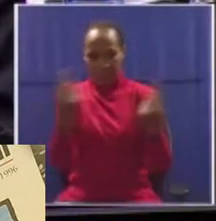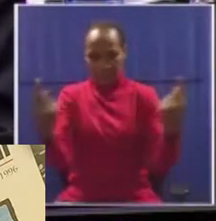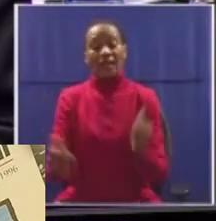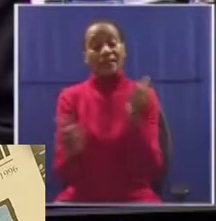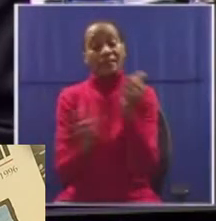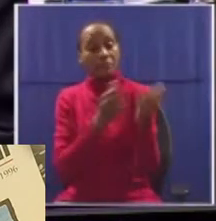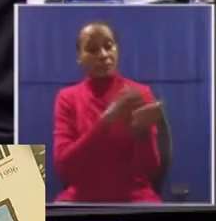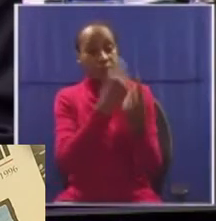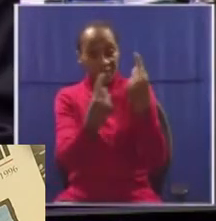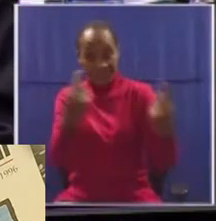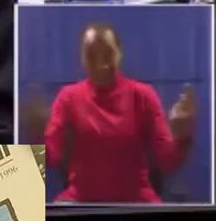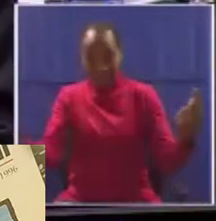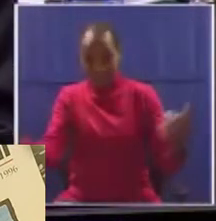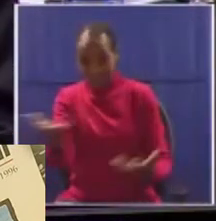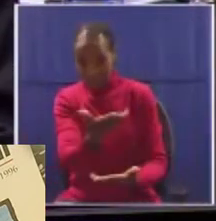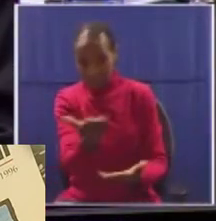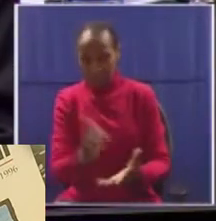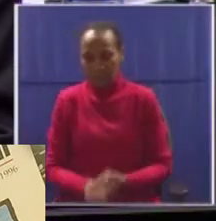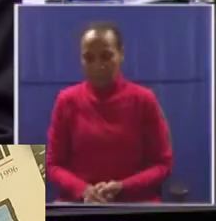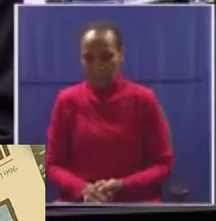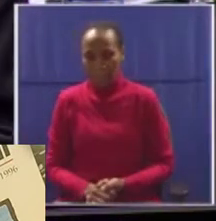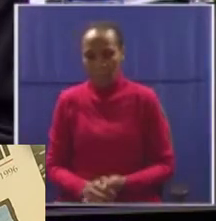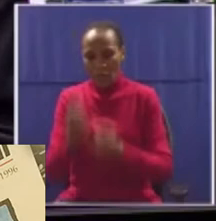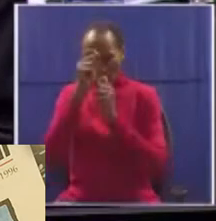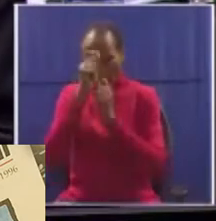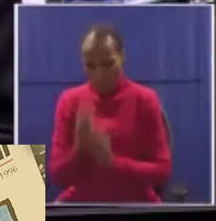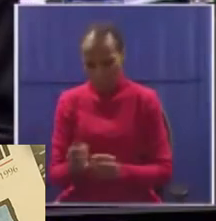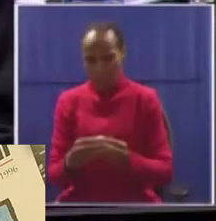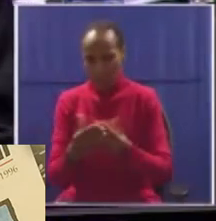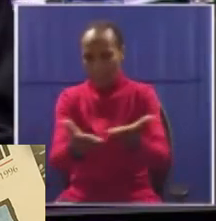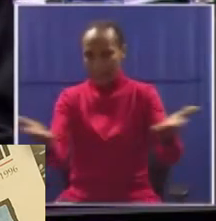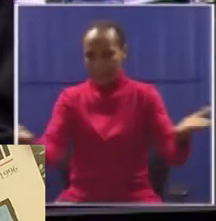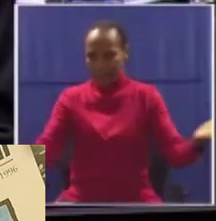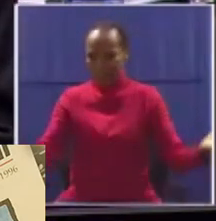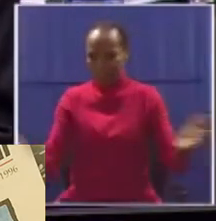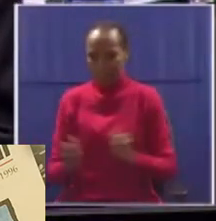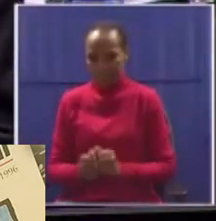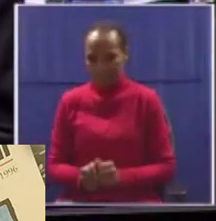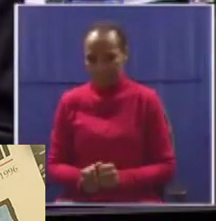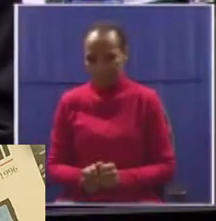and Deputy ministers honorable members